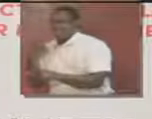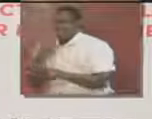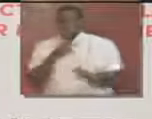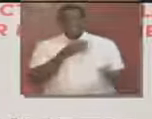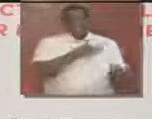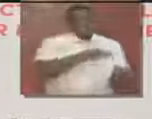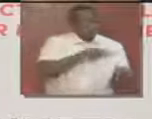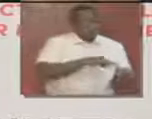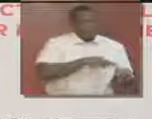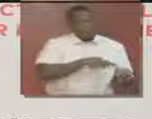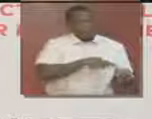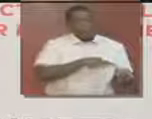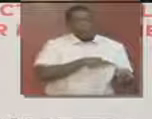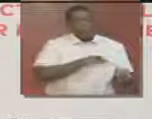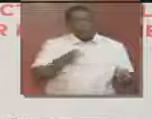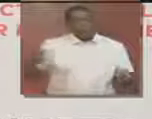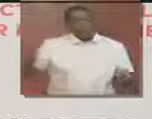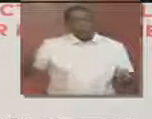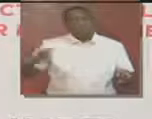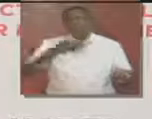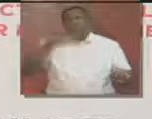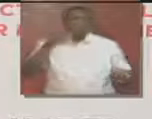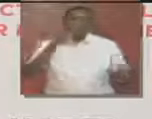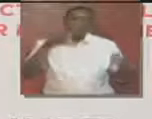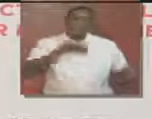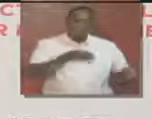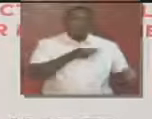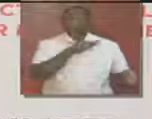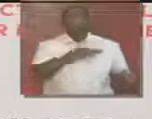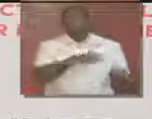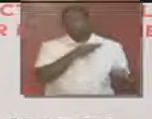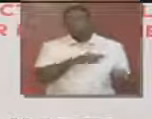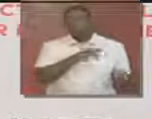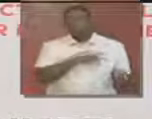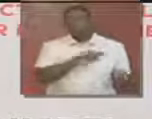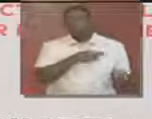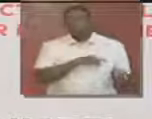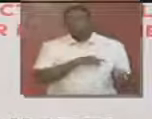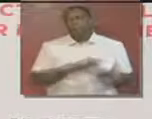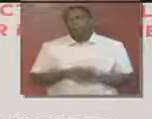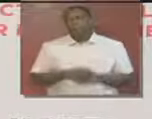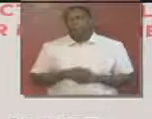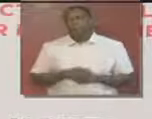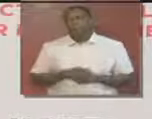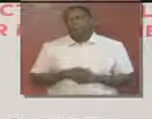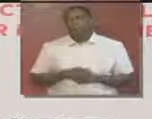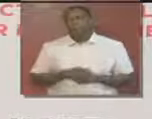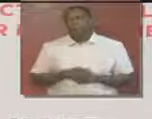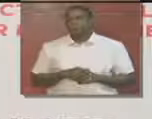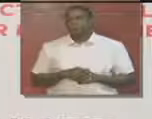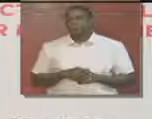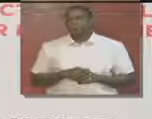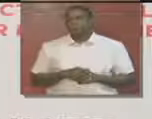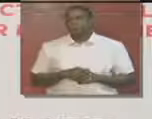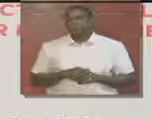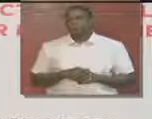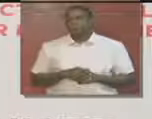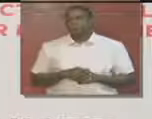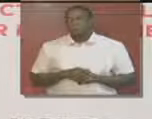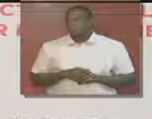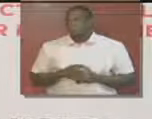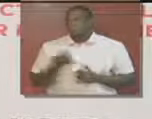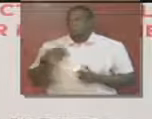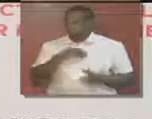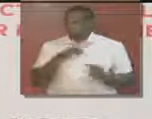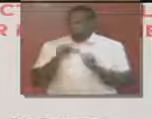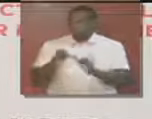incidence of these clotting events. The incidence, as they say, of these thromboembolic events while that is ongoing, the investigation that